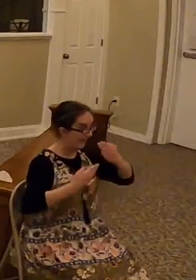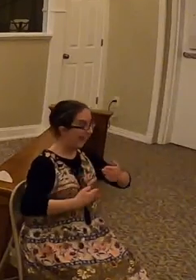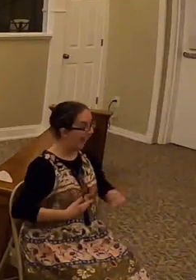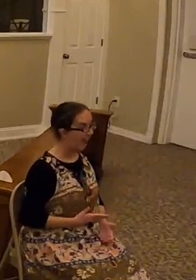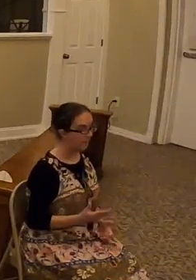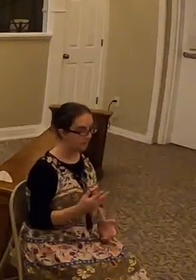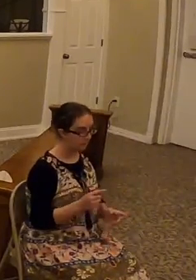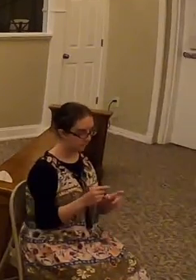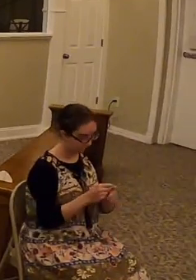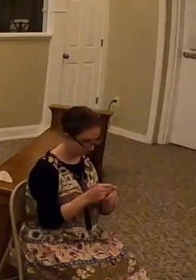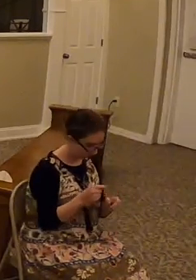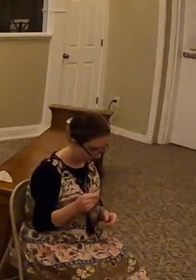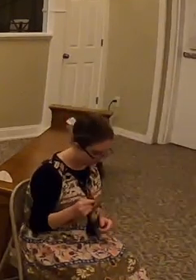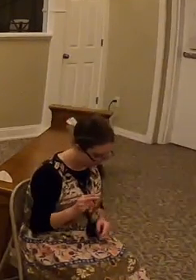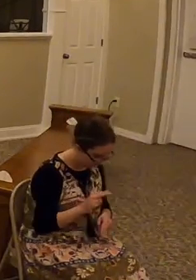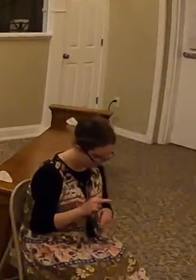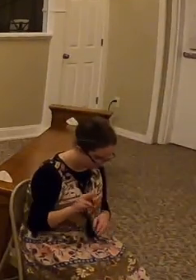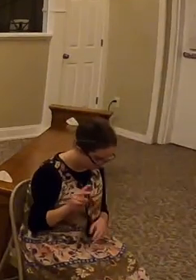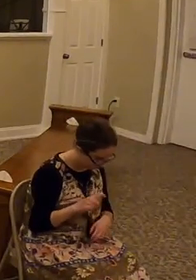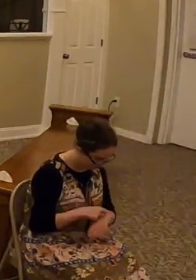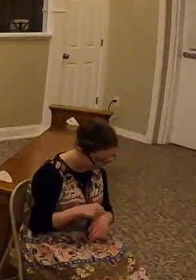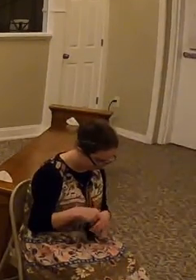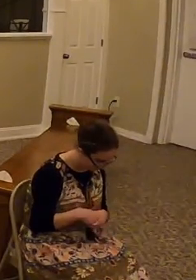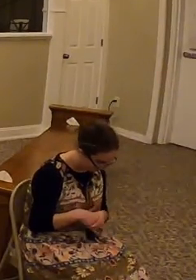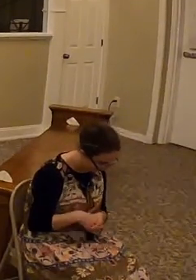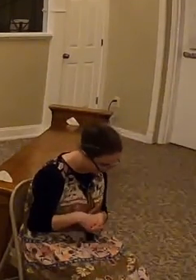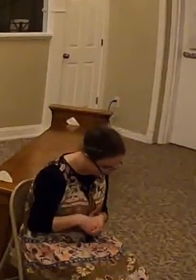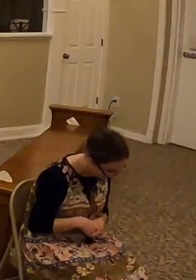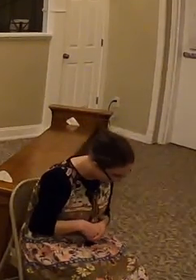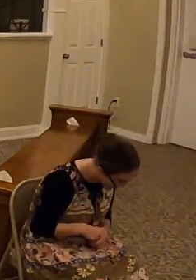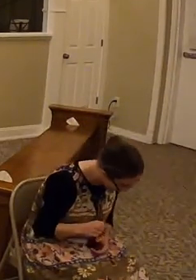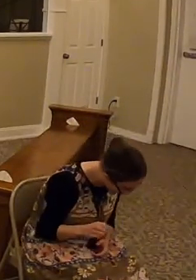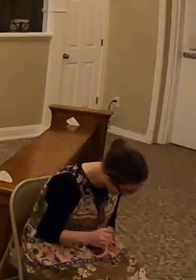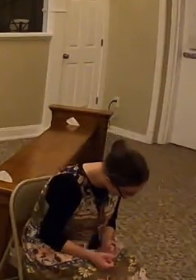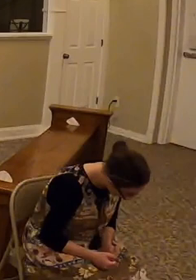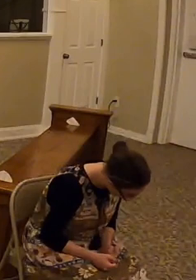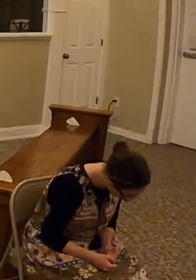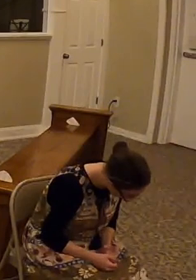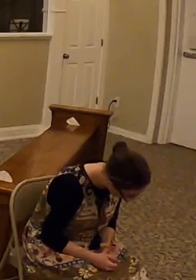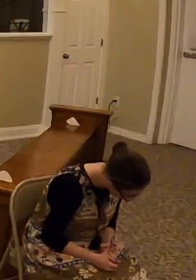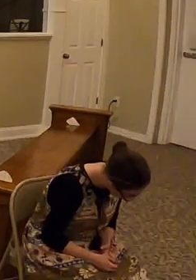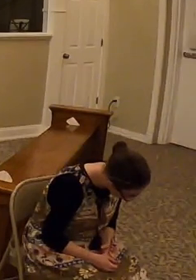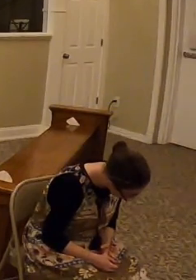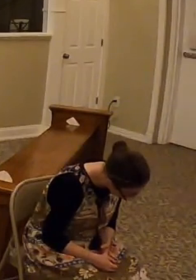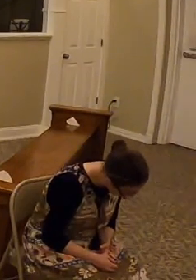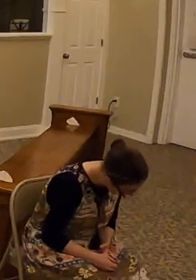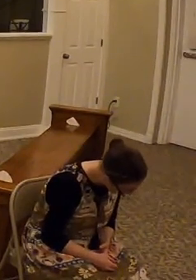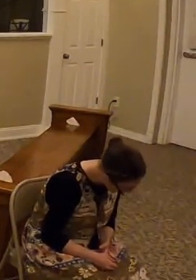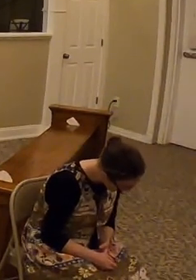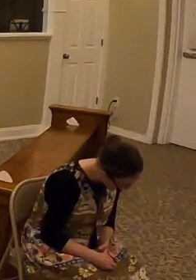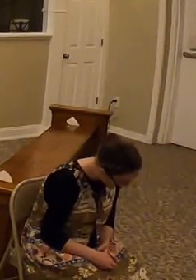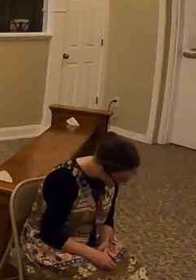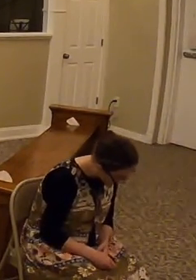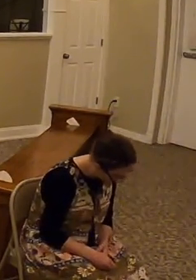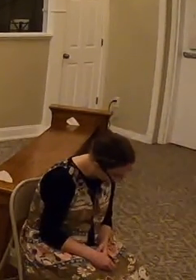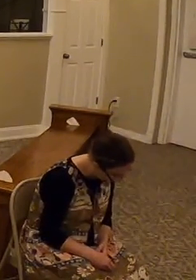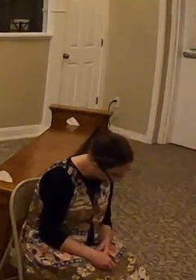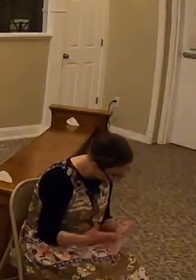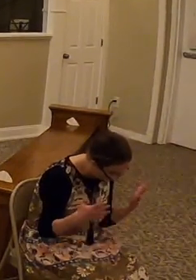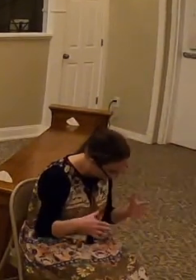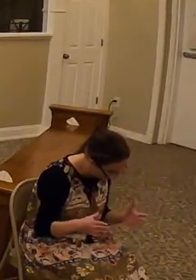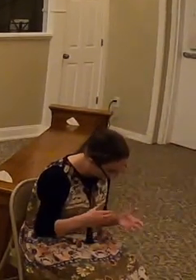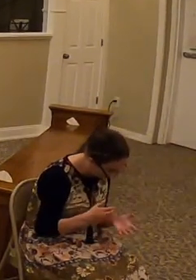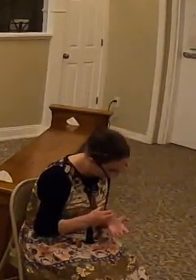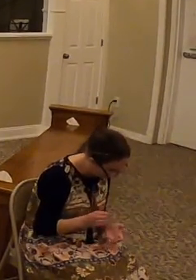thing. The word evangelist is only used two other times in the Bible. Acts chapter 21, verse 7 and 8. And when